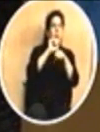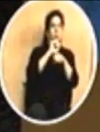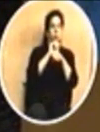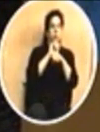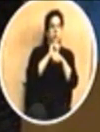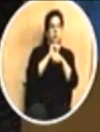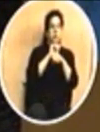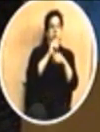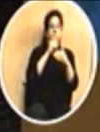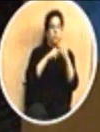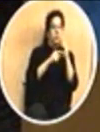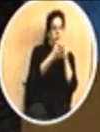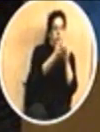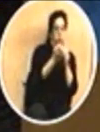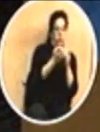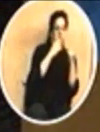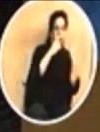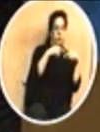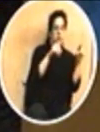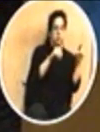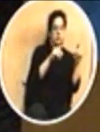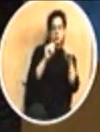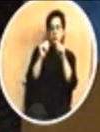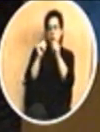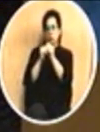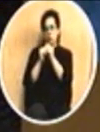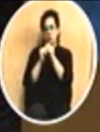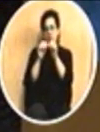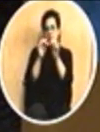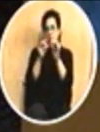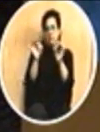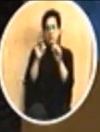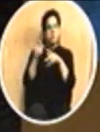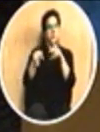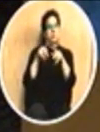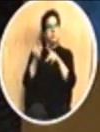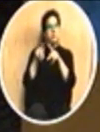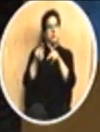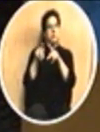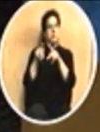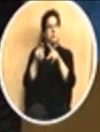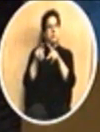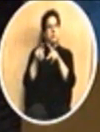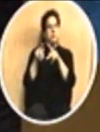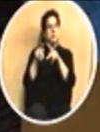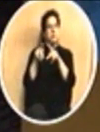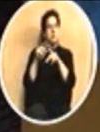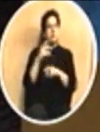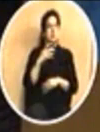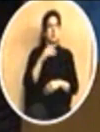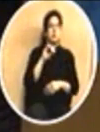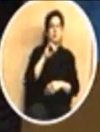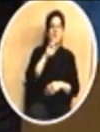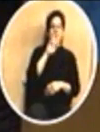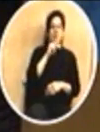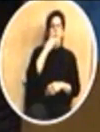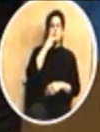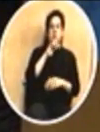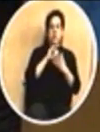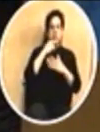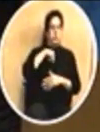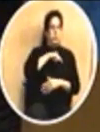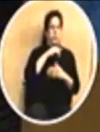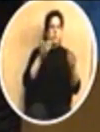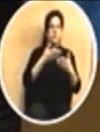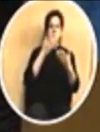join what you wanted to accomplish with the stated will of the people. It is unfortunate that we're here